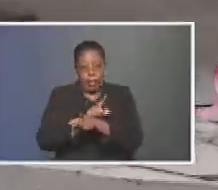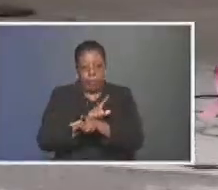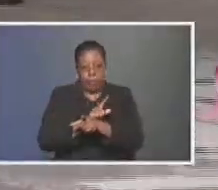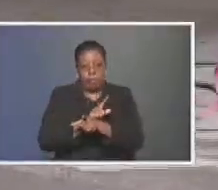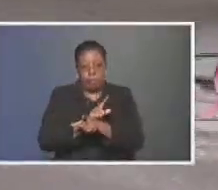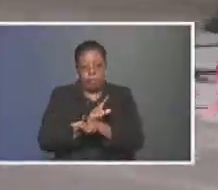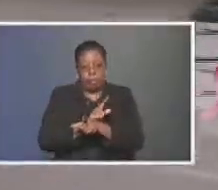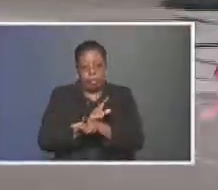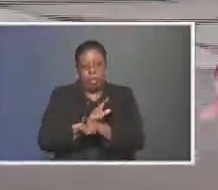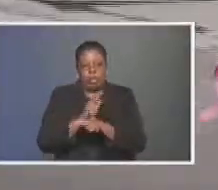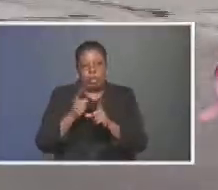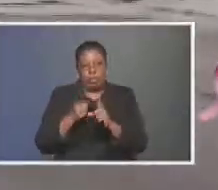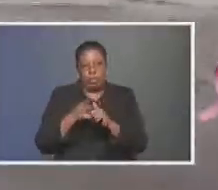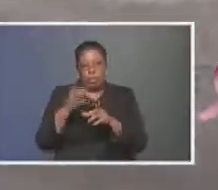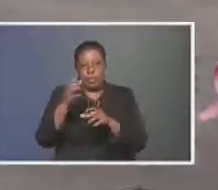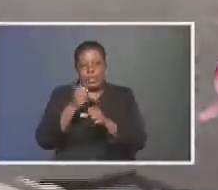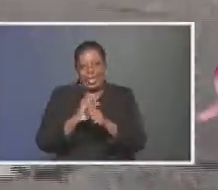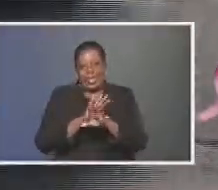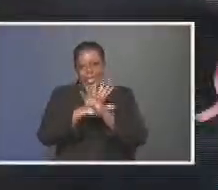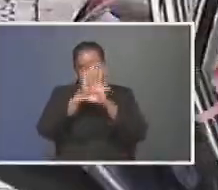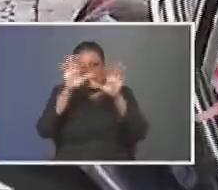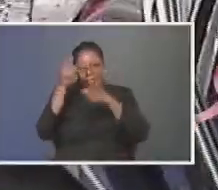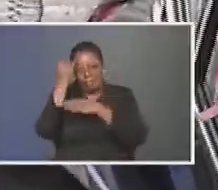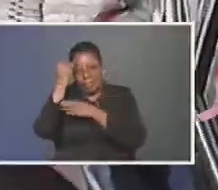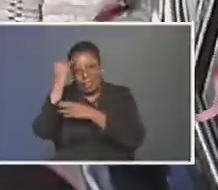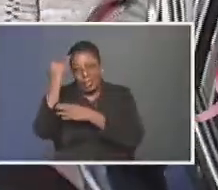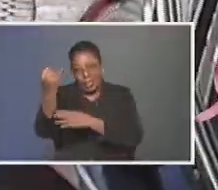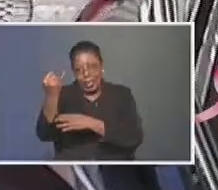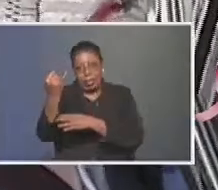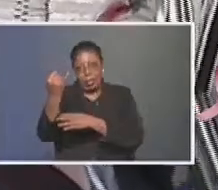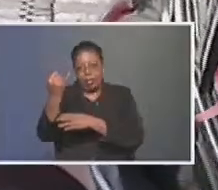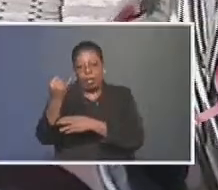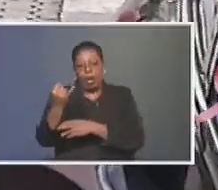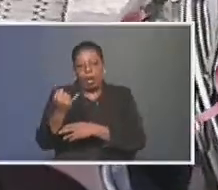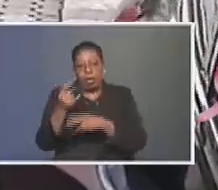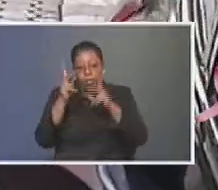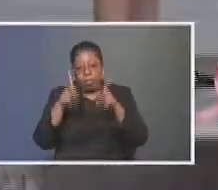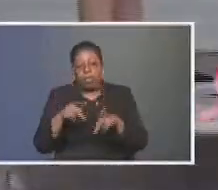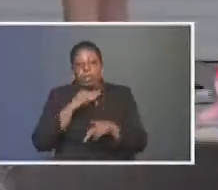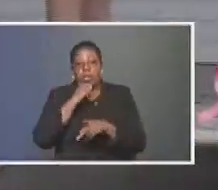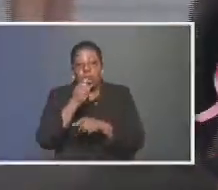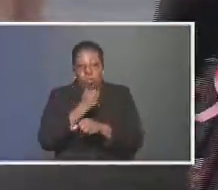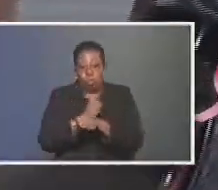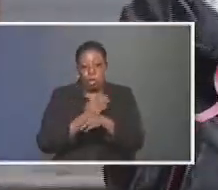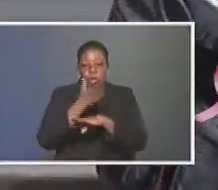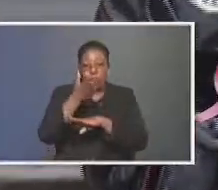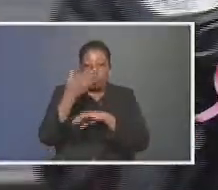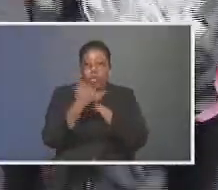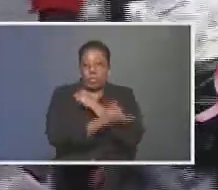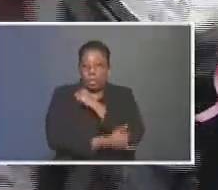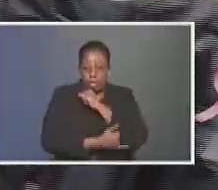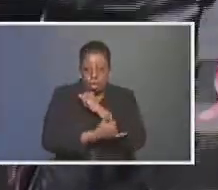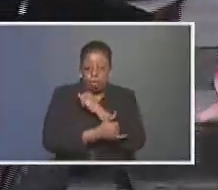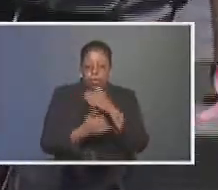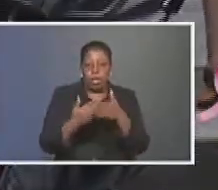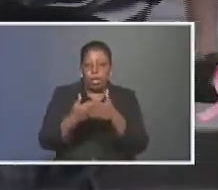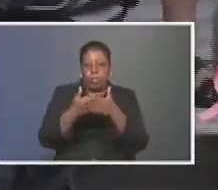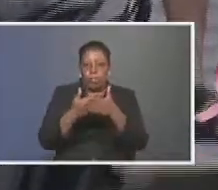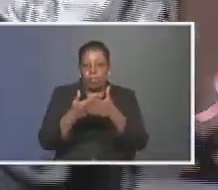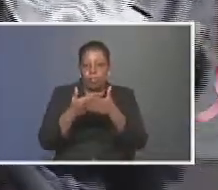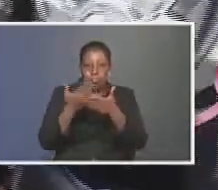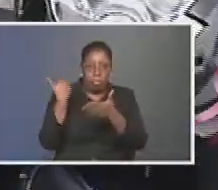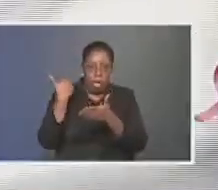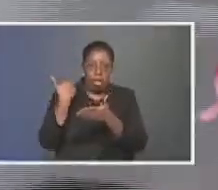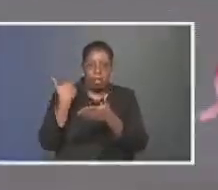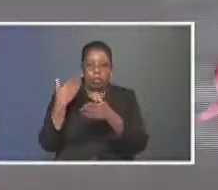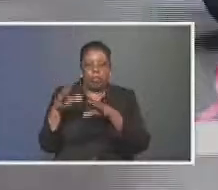survey in order to get a clearer picture of the unemployment levels across the country. The last time a labor force survey was conducted was